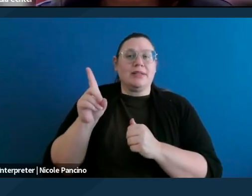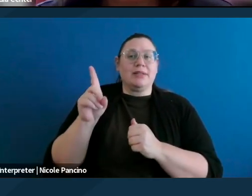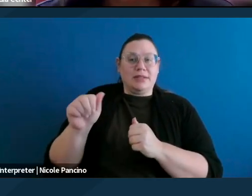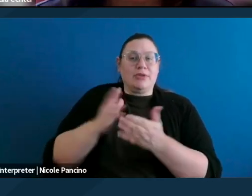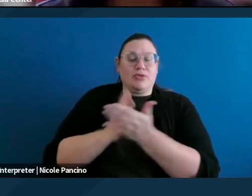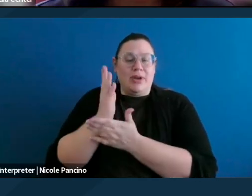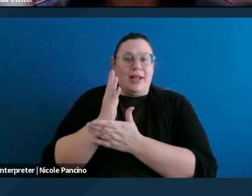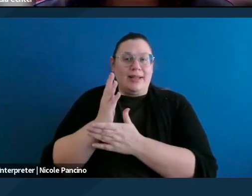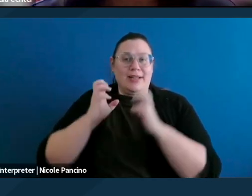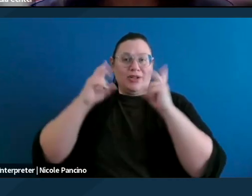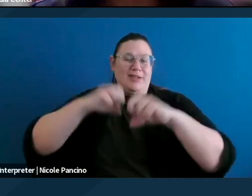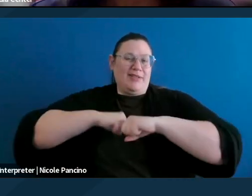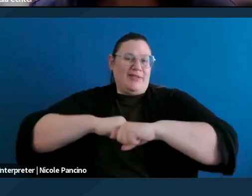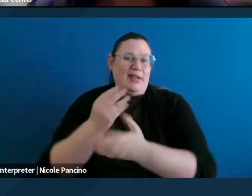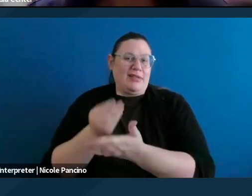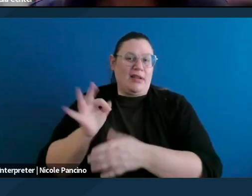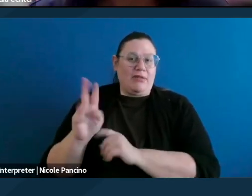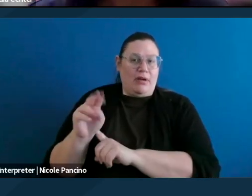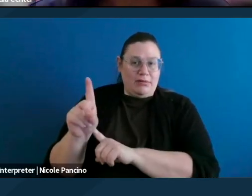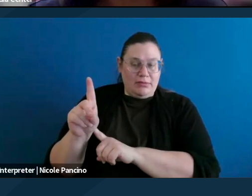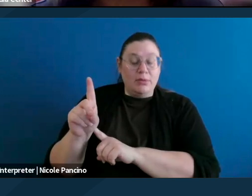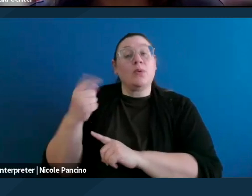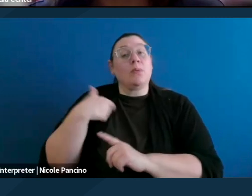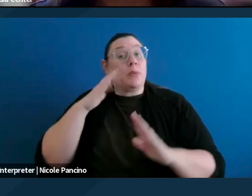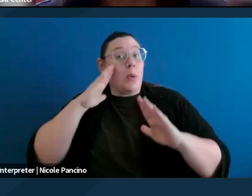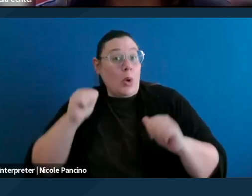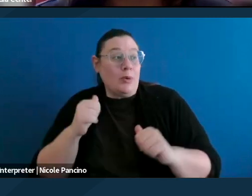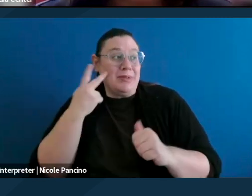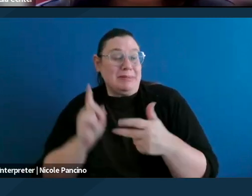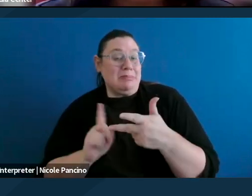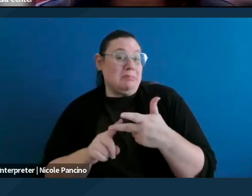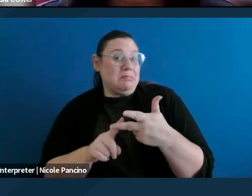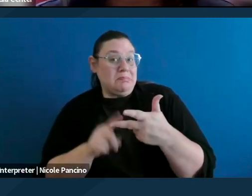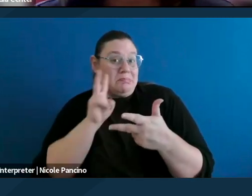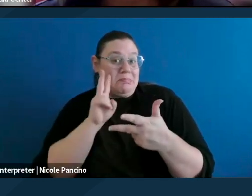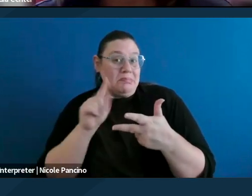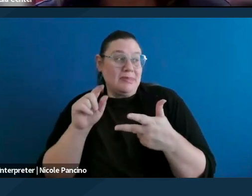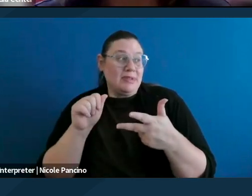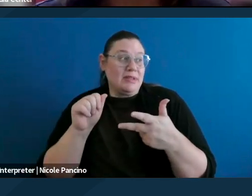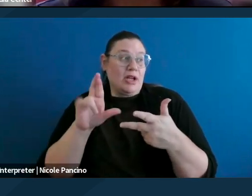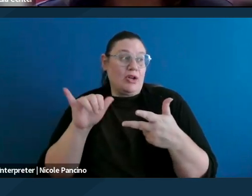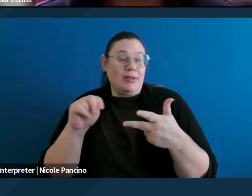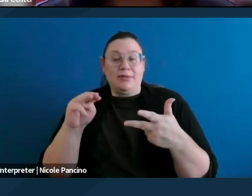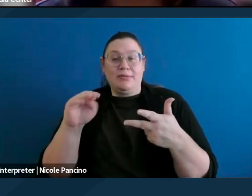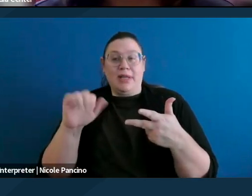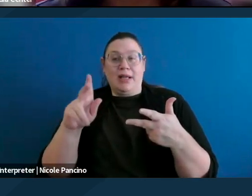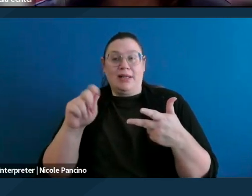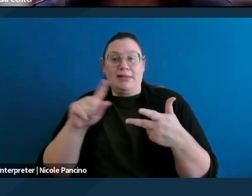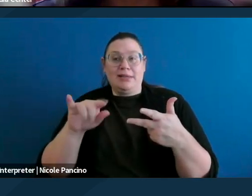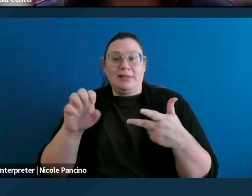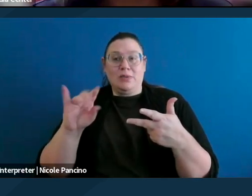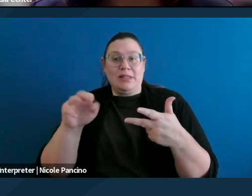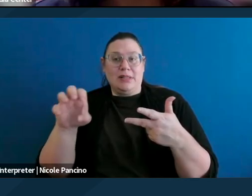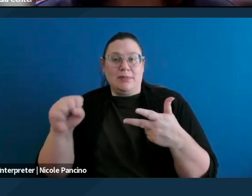and Defense Fund. And we're really hoping that we'll see Taryn McKenzie Williams, have her join us. She's